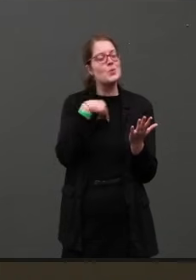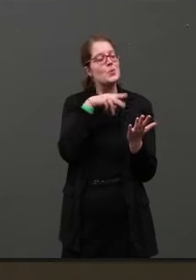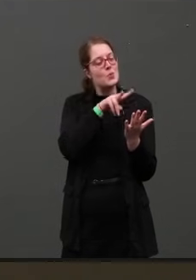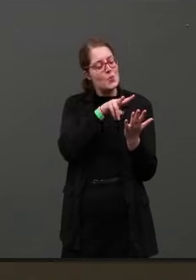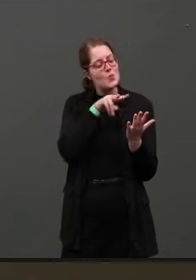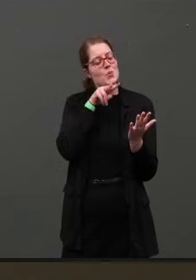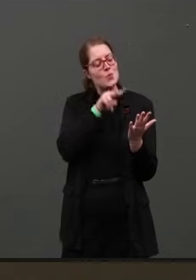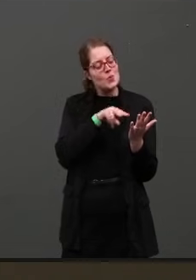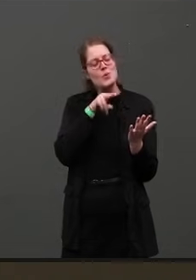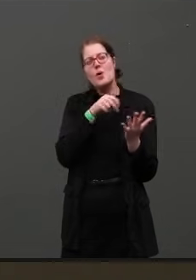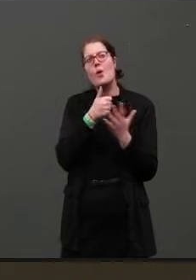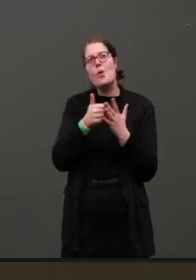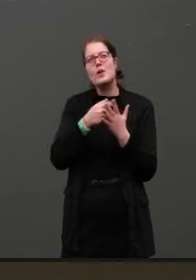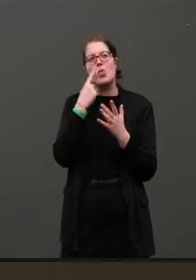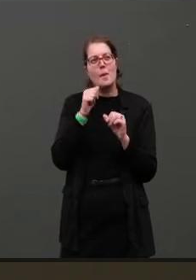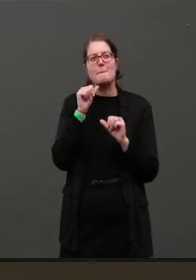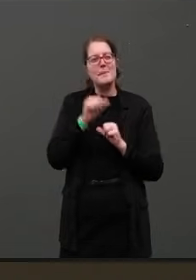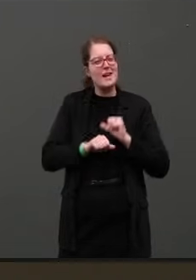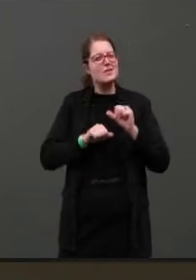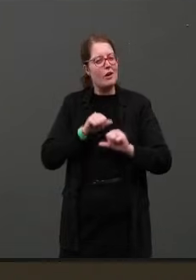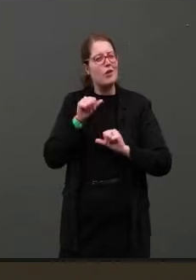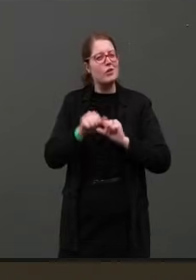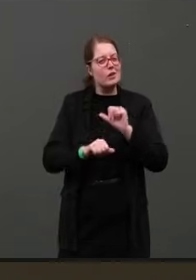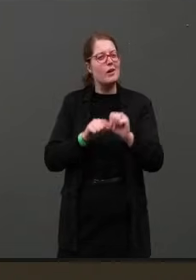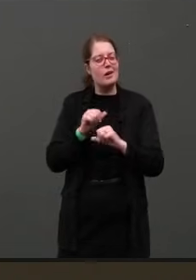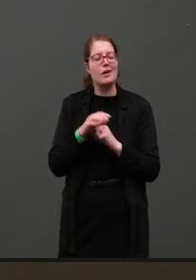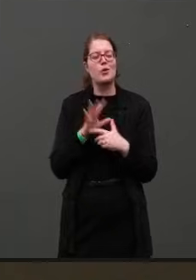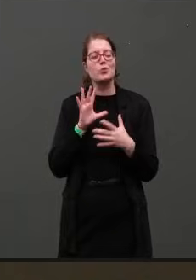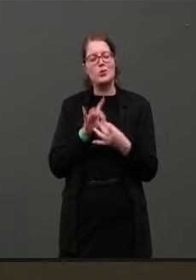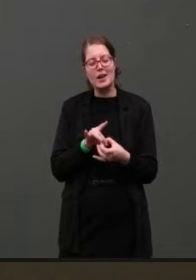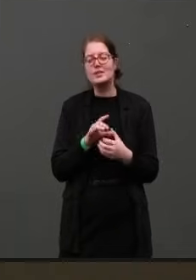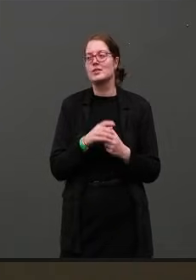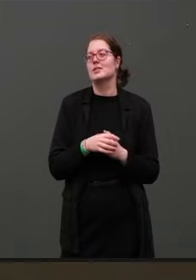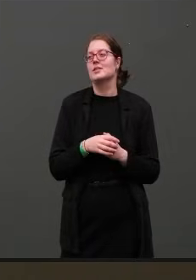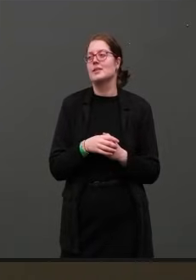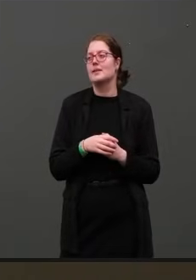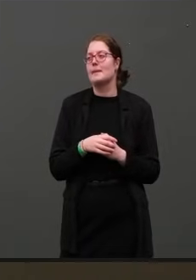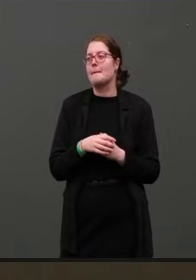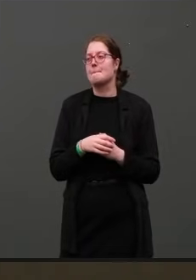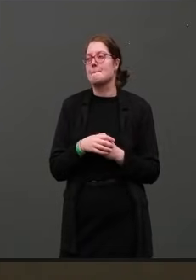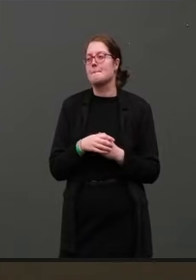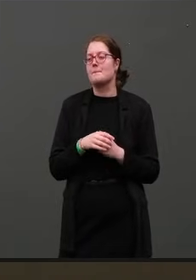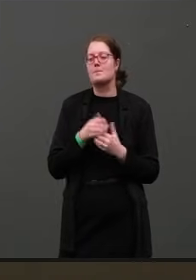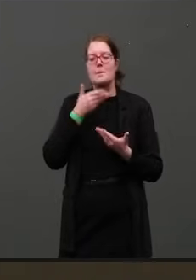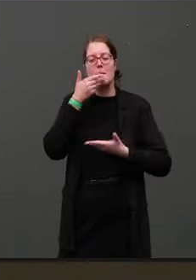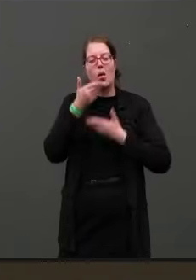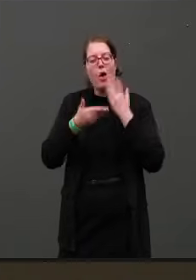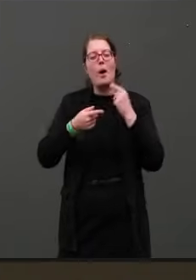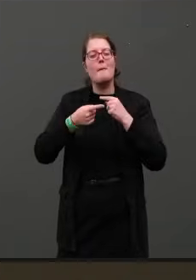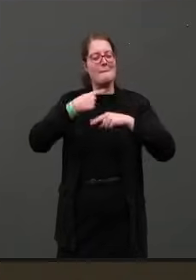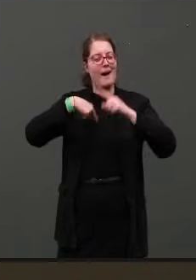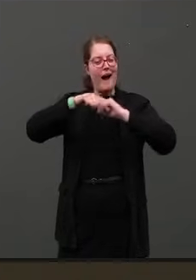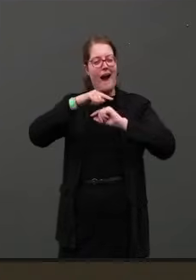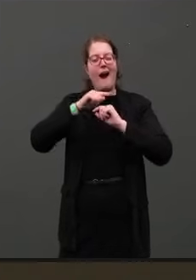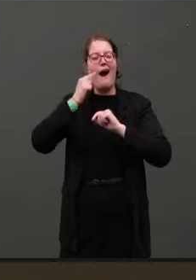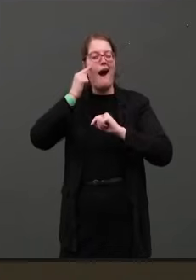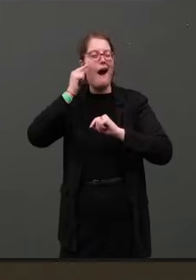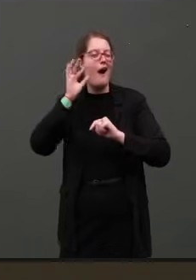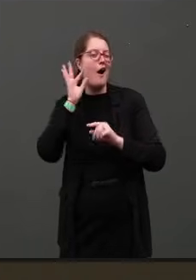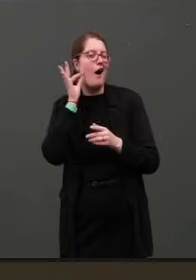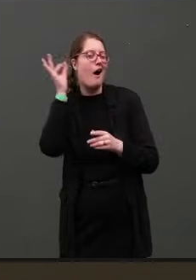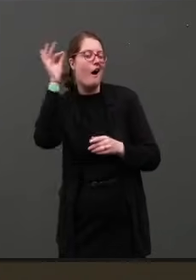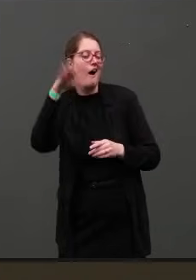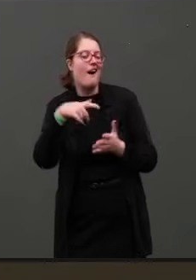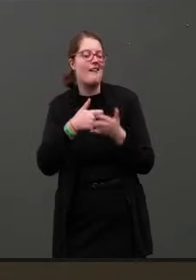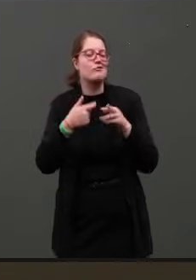those patterns, for that connection, the elliptical plot, the callback, the sly reference. We can't help but be